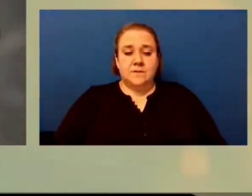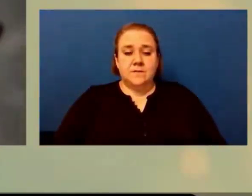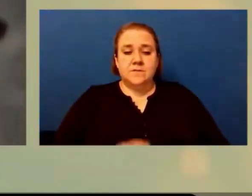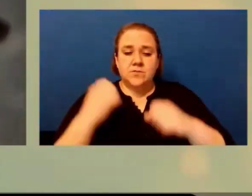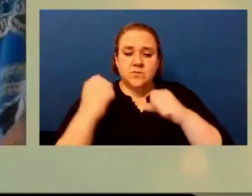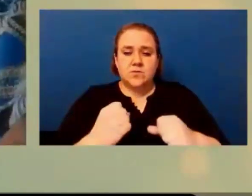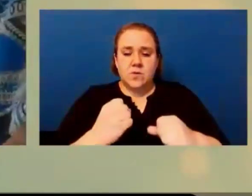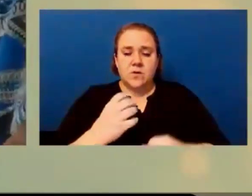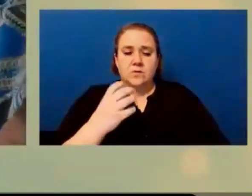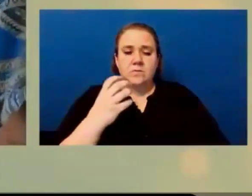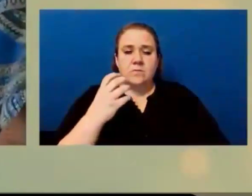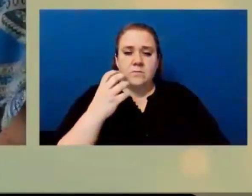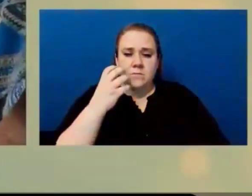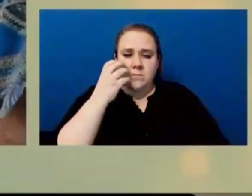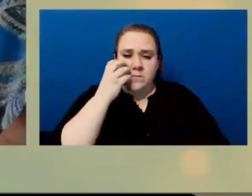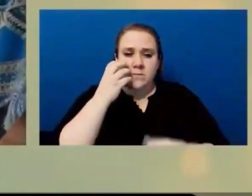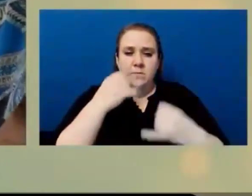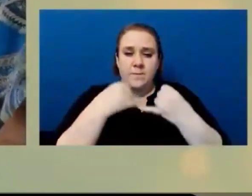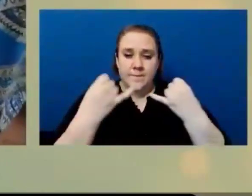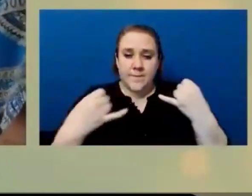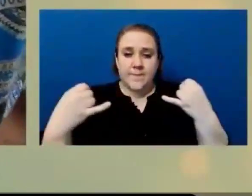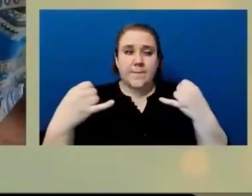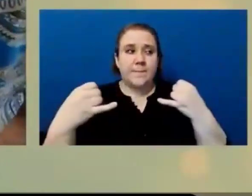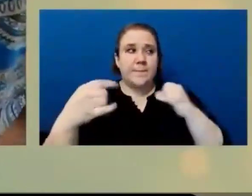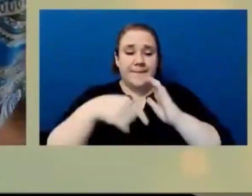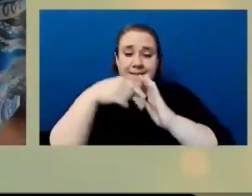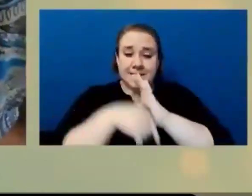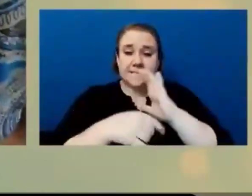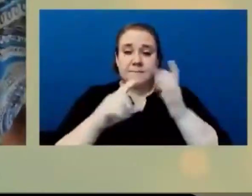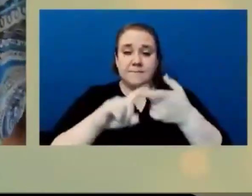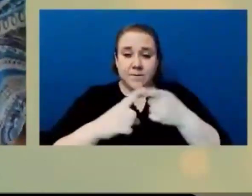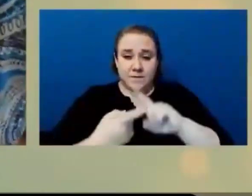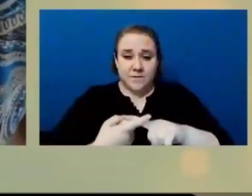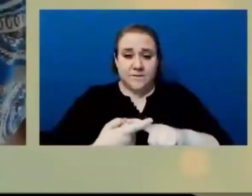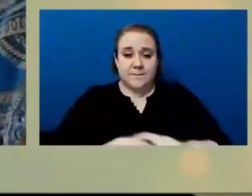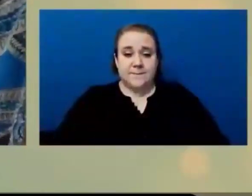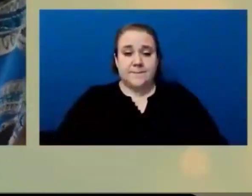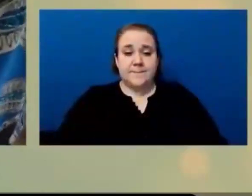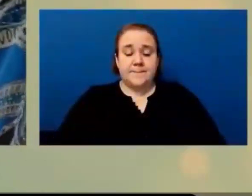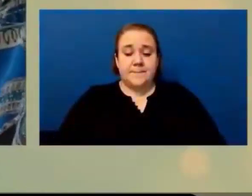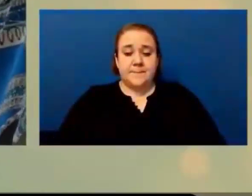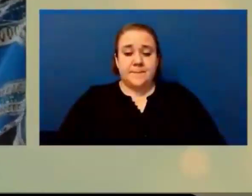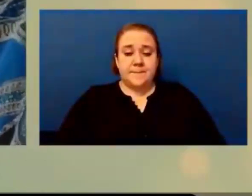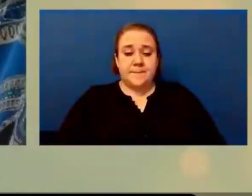The strong and supple threads of deep friendship.